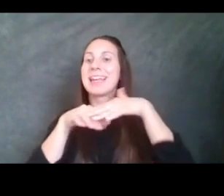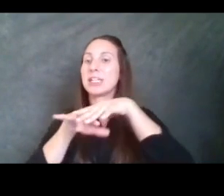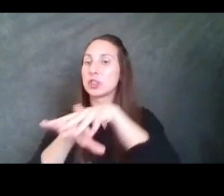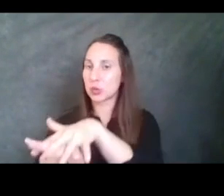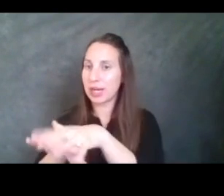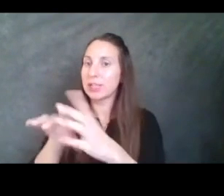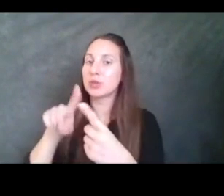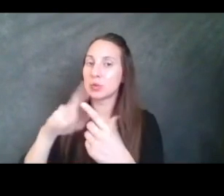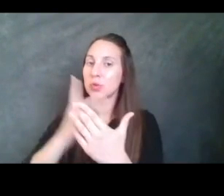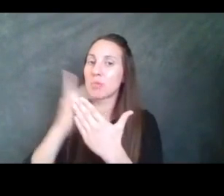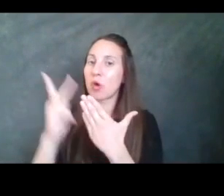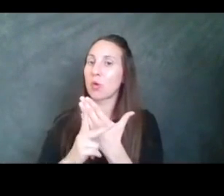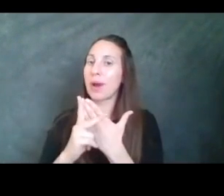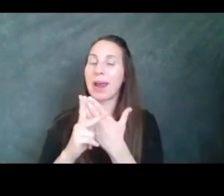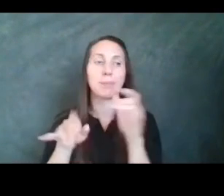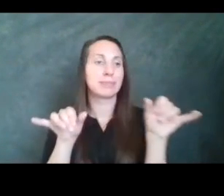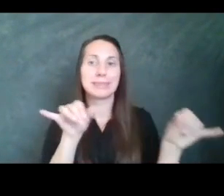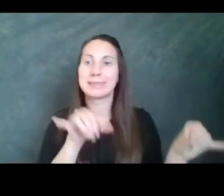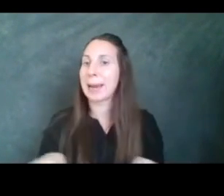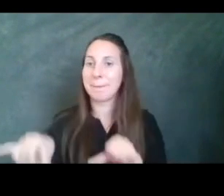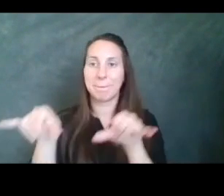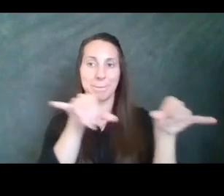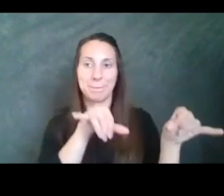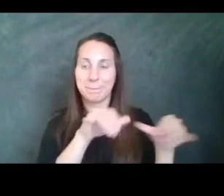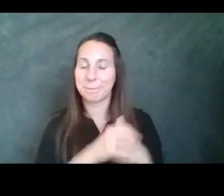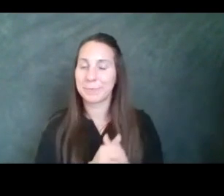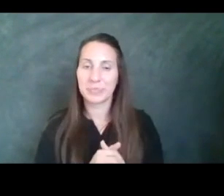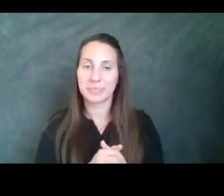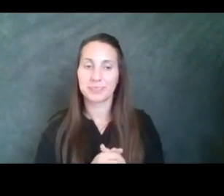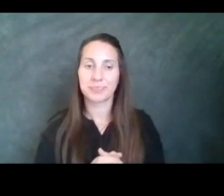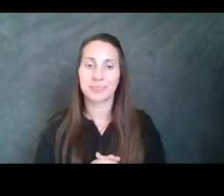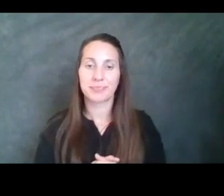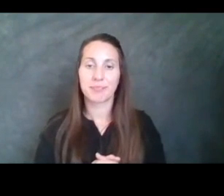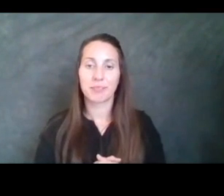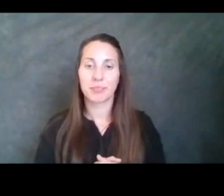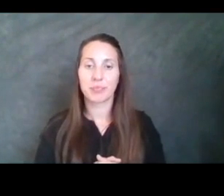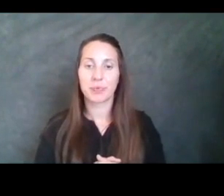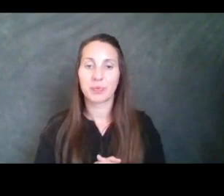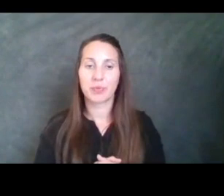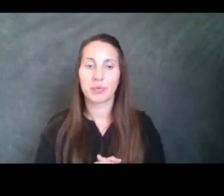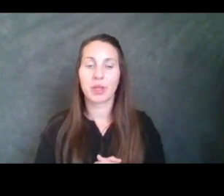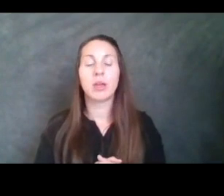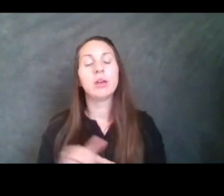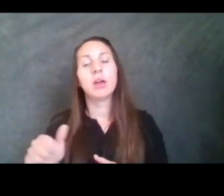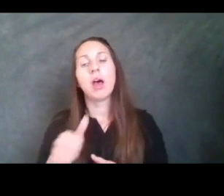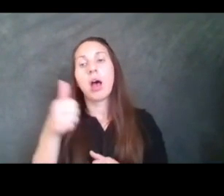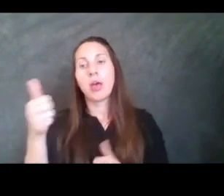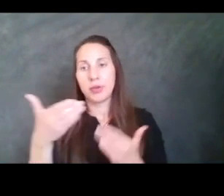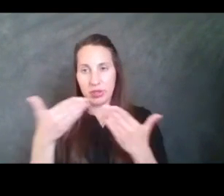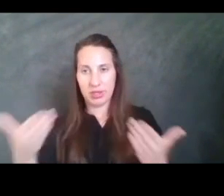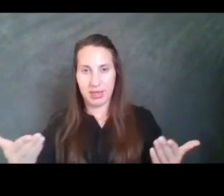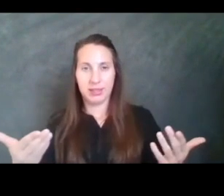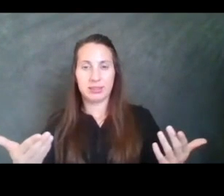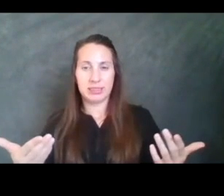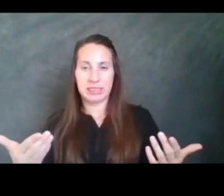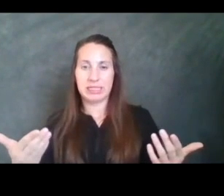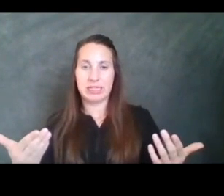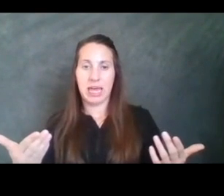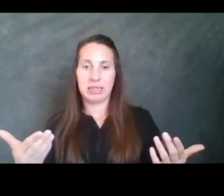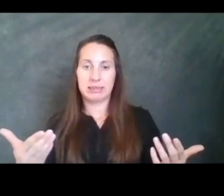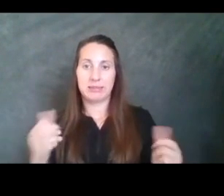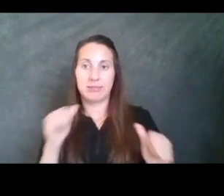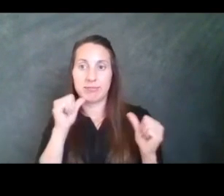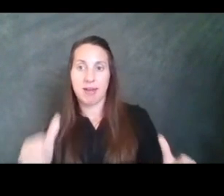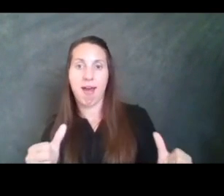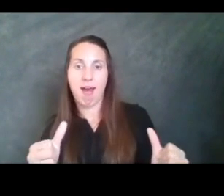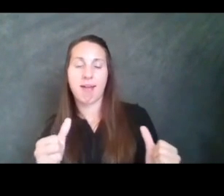like everybody else. There's other things that would deny inclusion as well. For example,